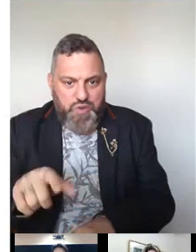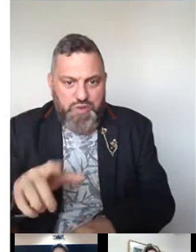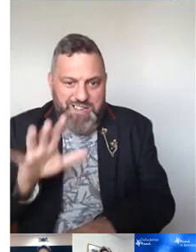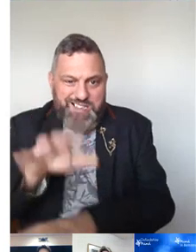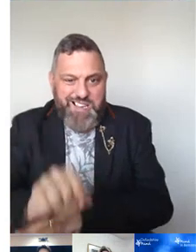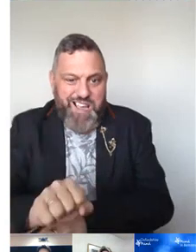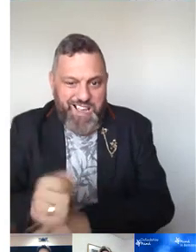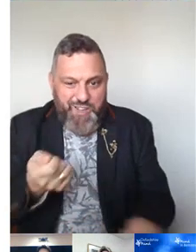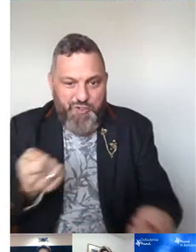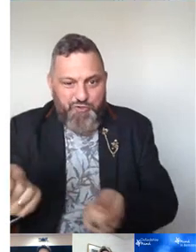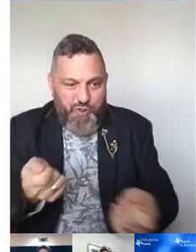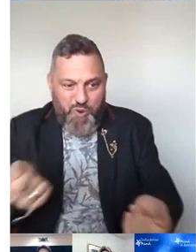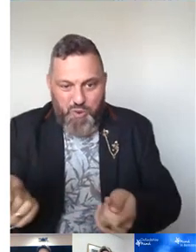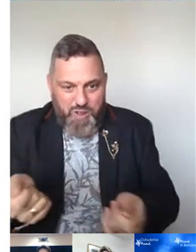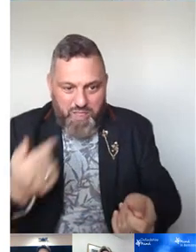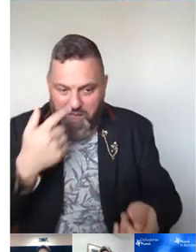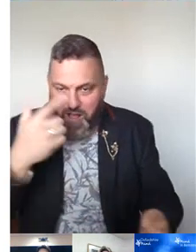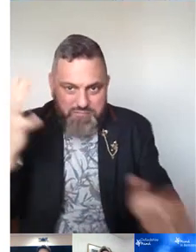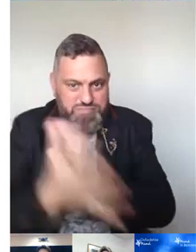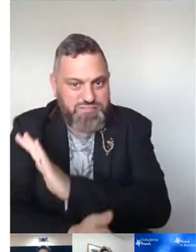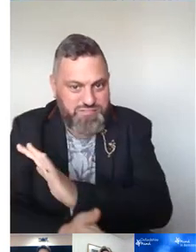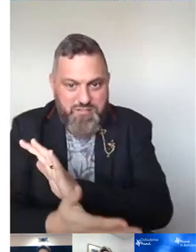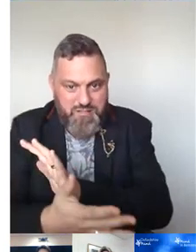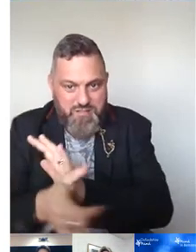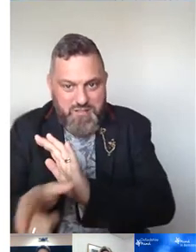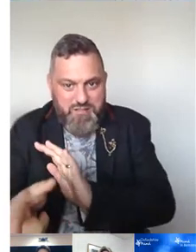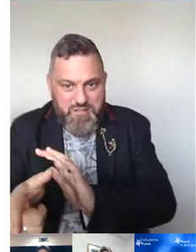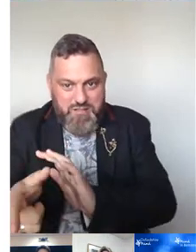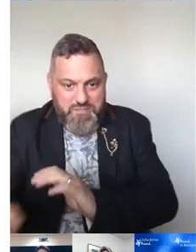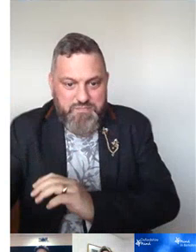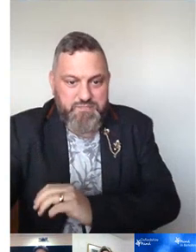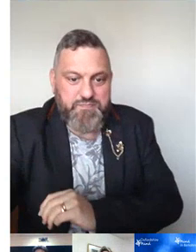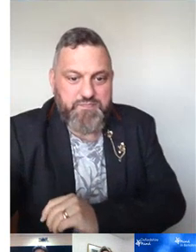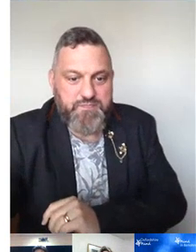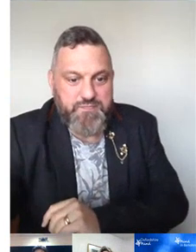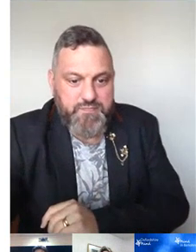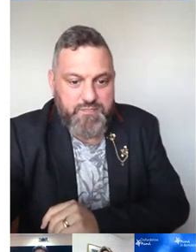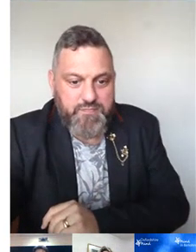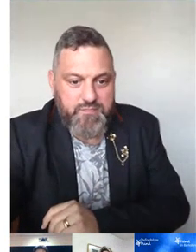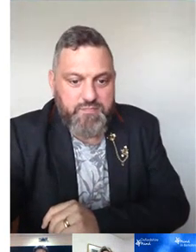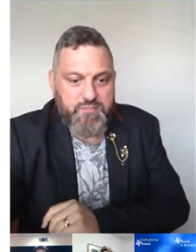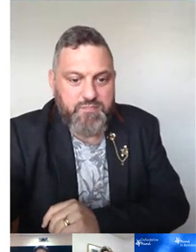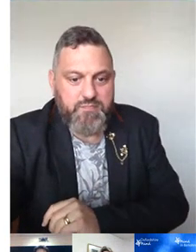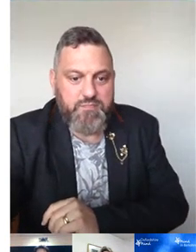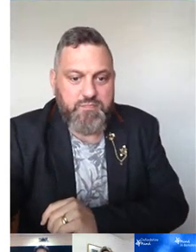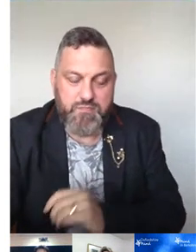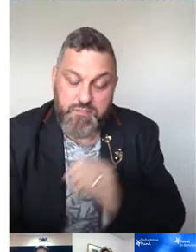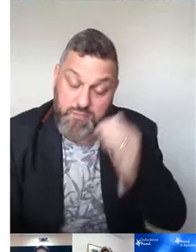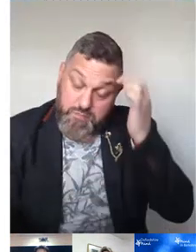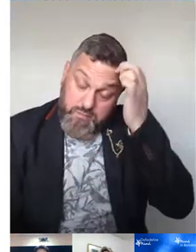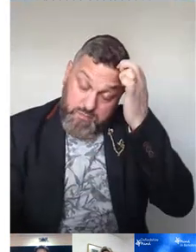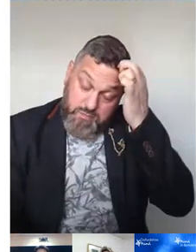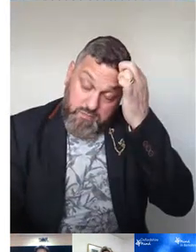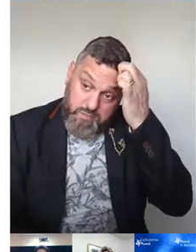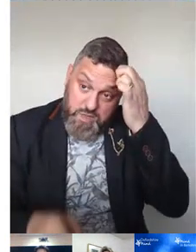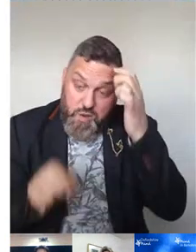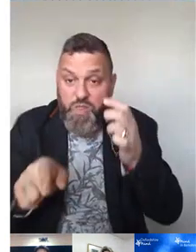control button, please, because that disrupts the slides. So I'm just asking for that too.